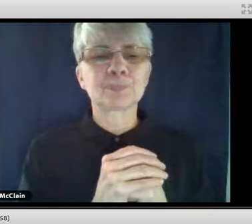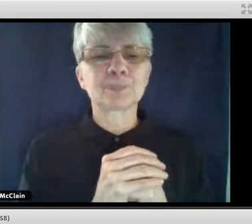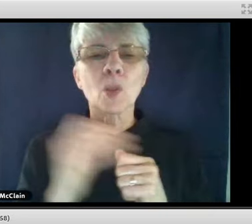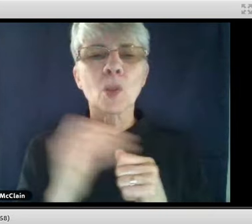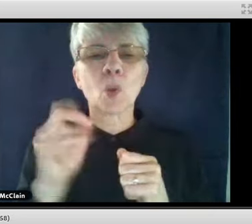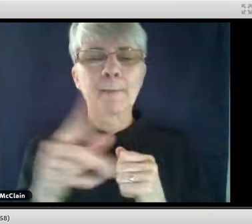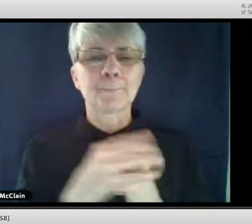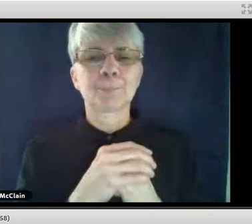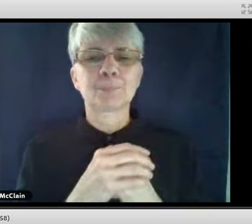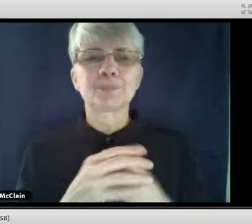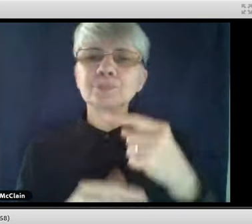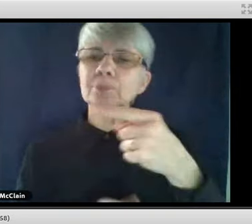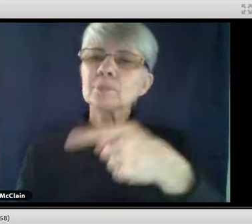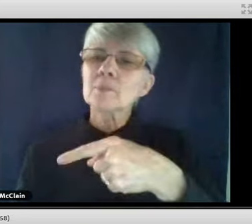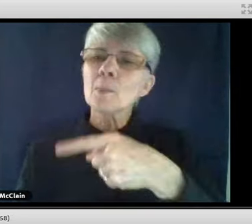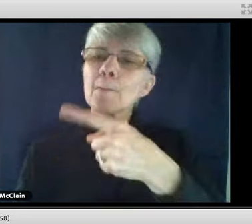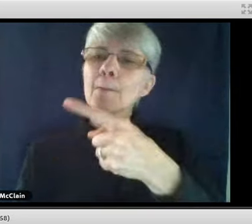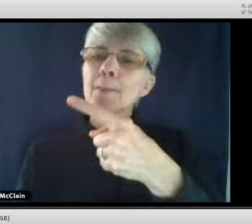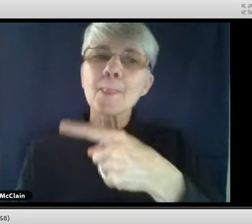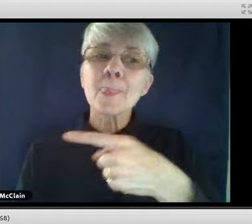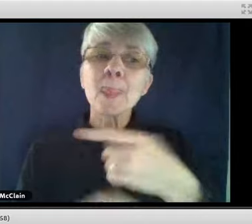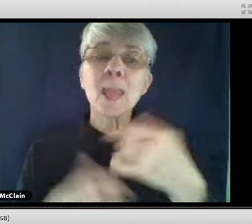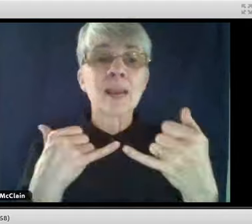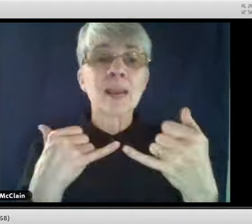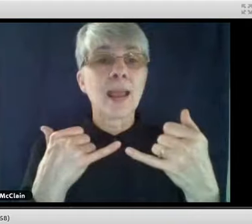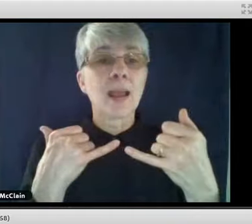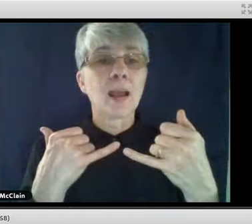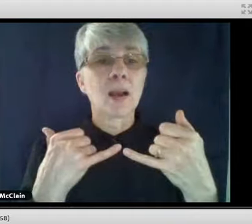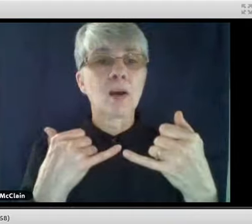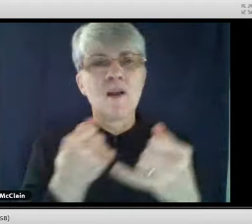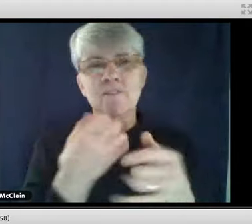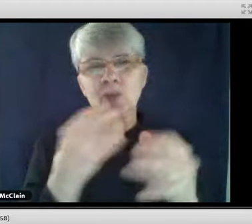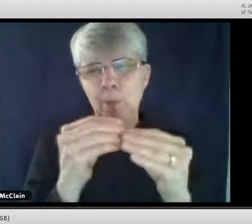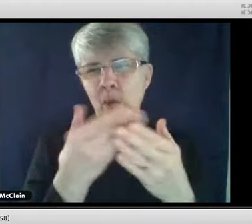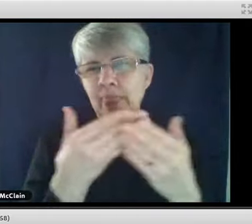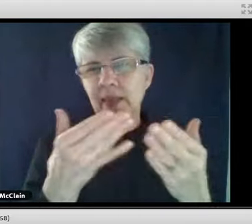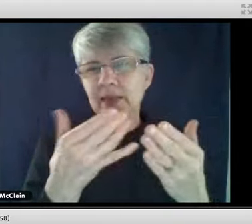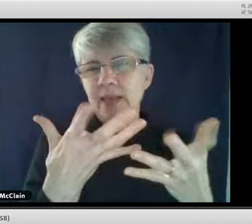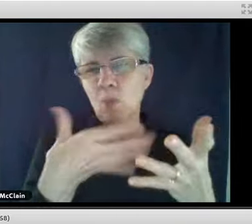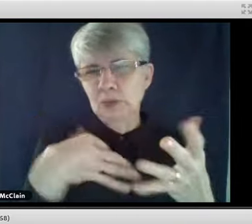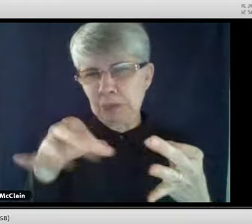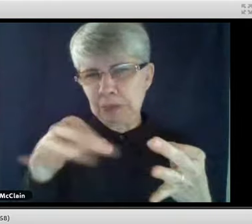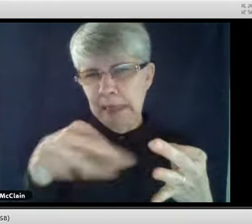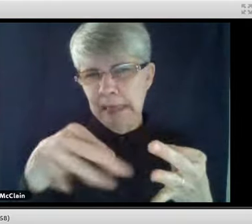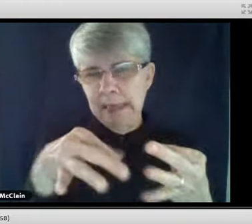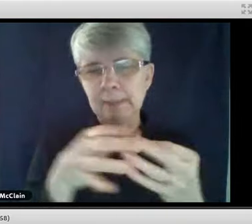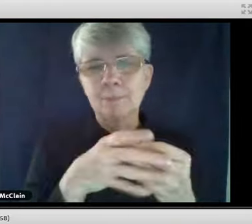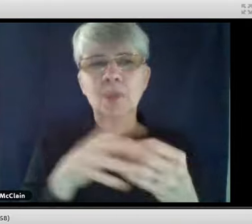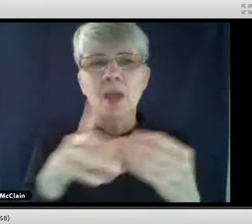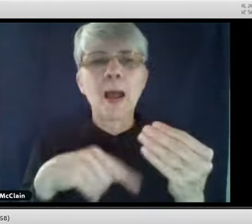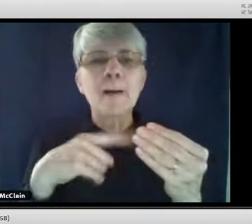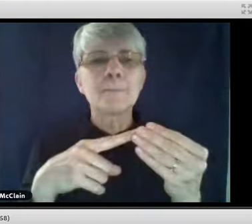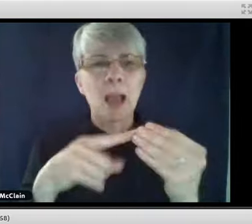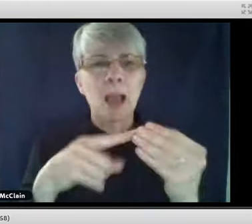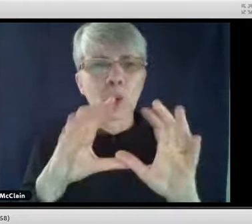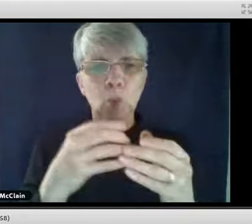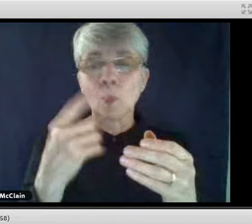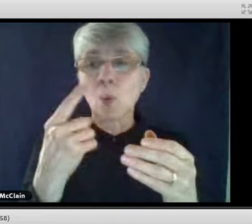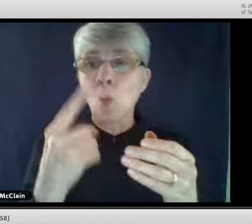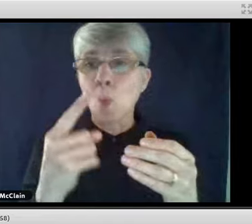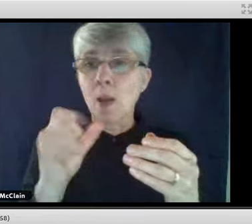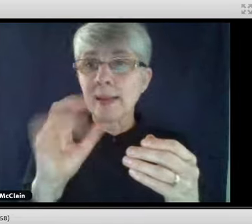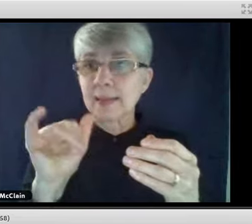right. Okay, so just a few more things here that I want to say about the Group 1 entities,